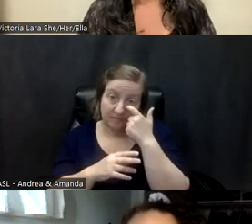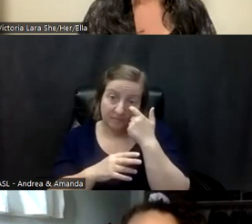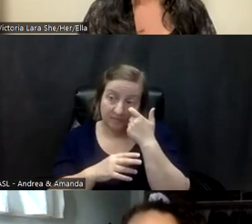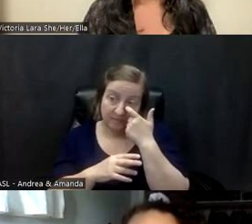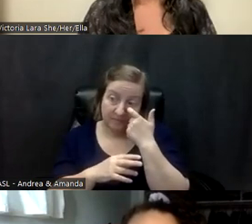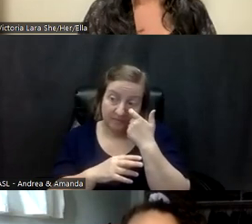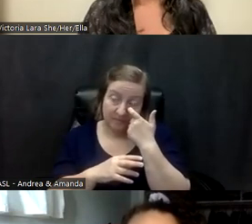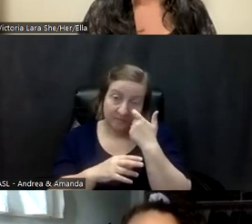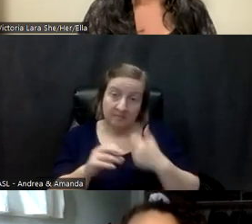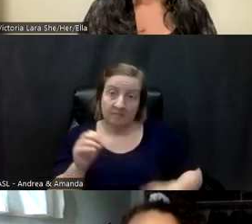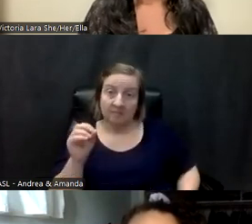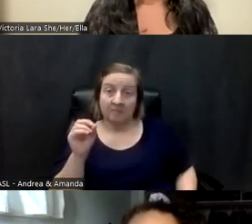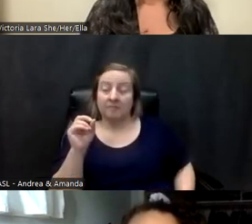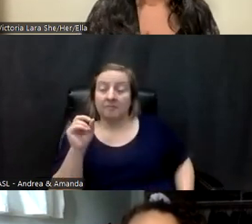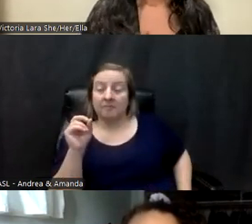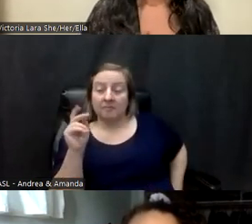Okay.